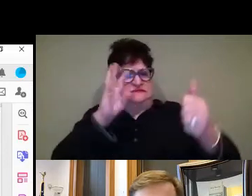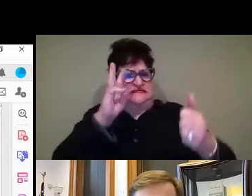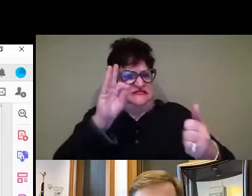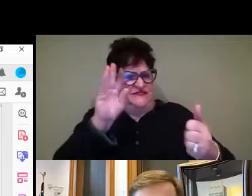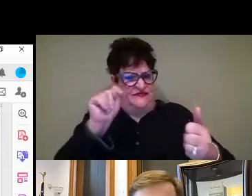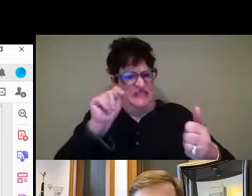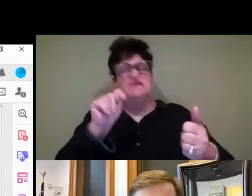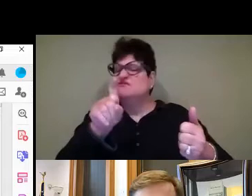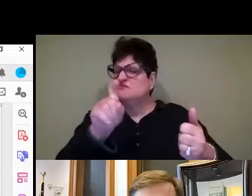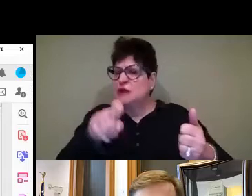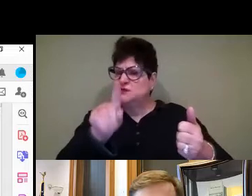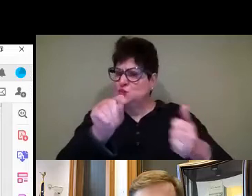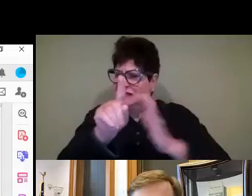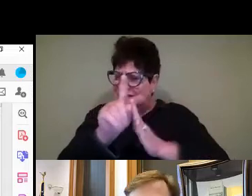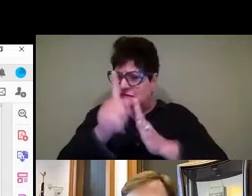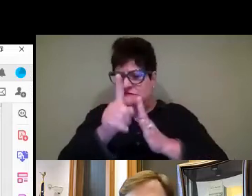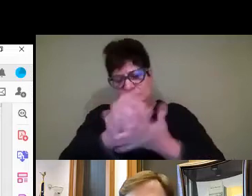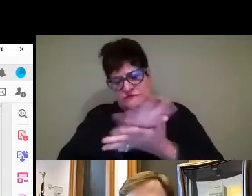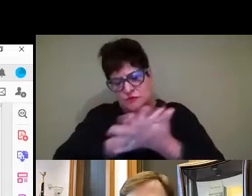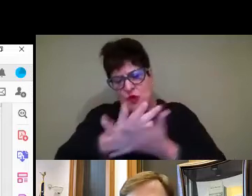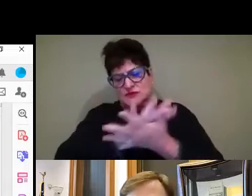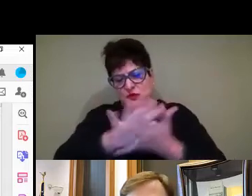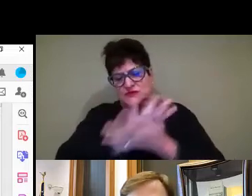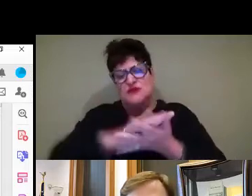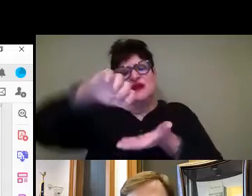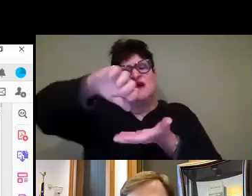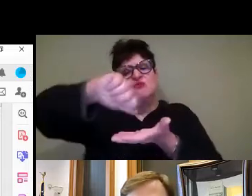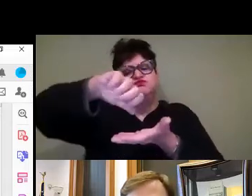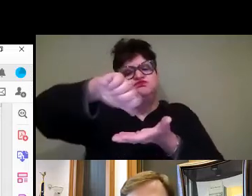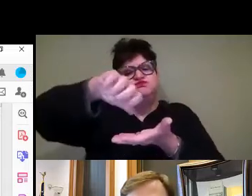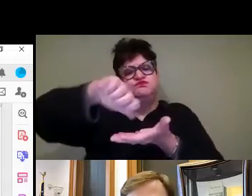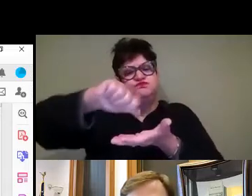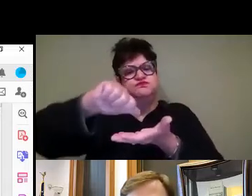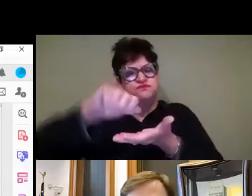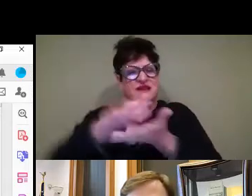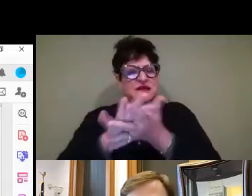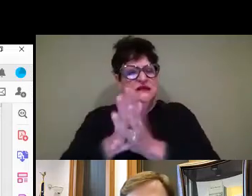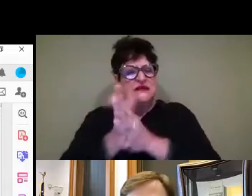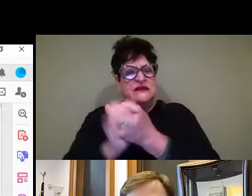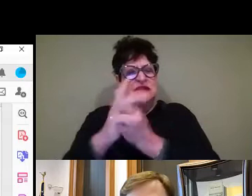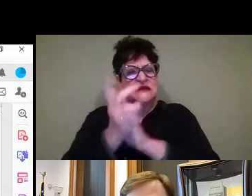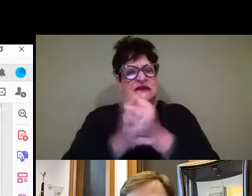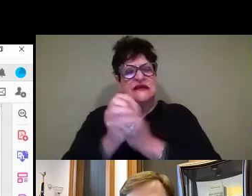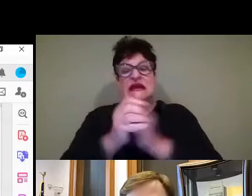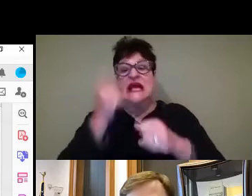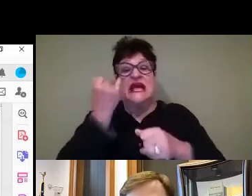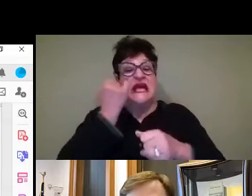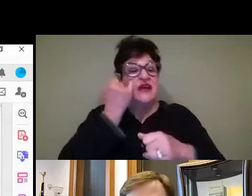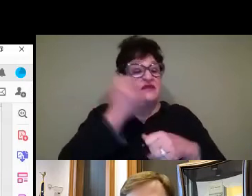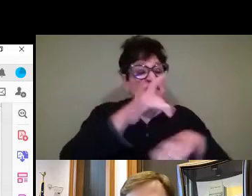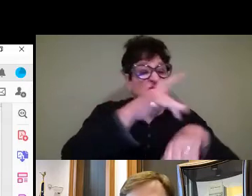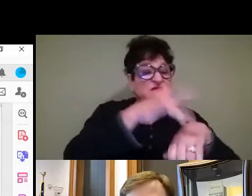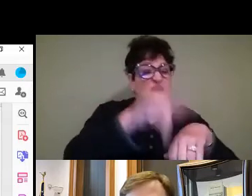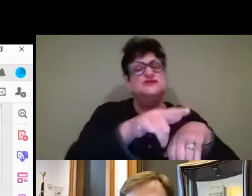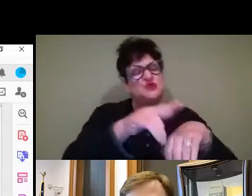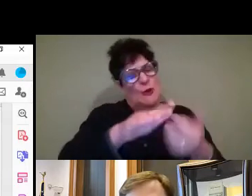and sanitizing your hands often, and cleaning frequently and any touched items regularly. And if you're sick, please stay home. We're